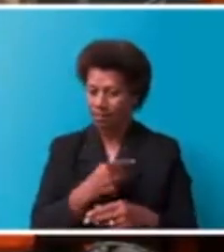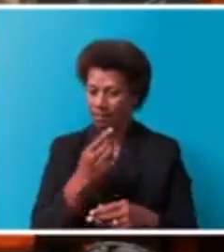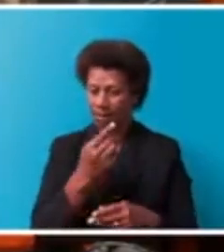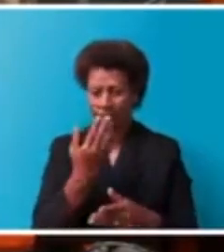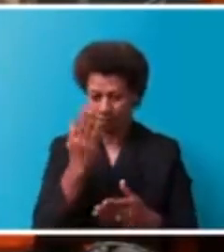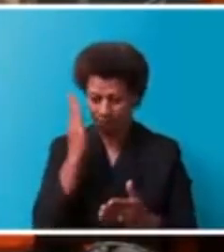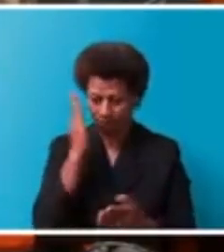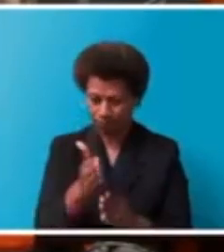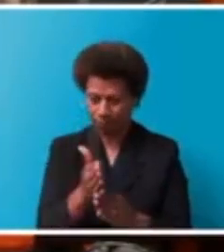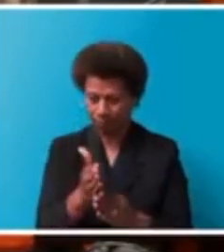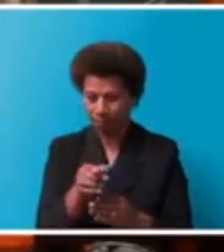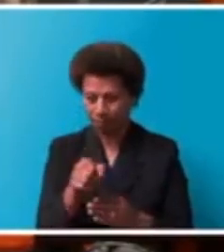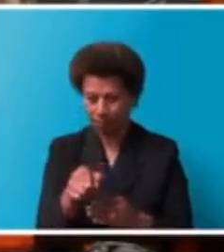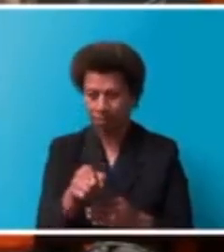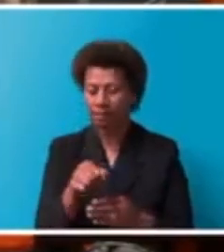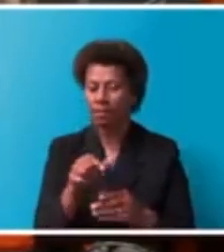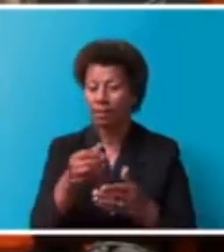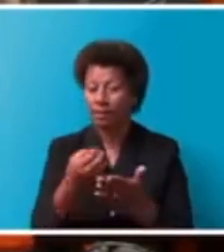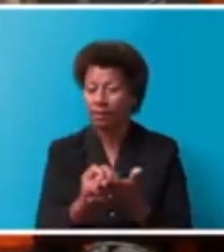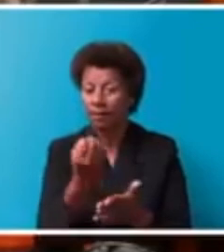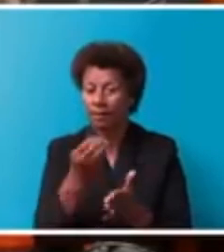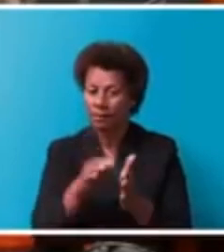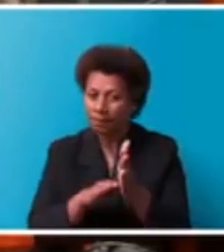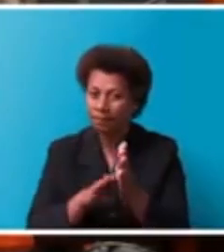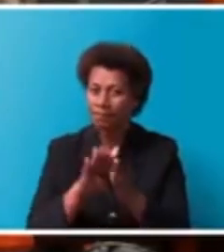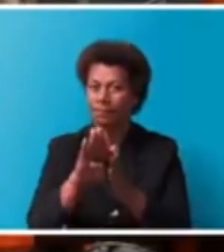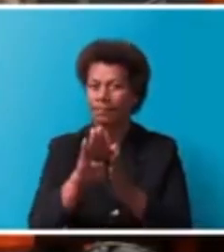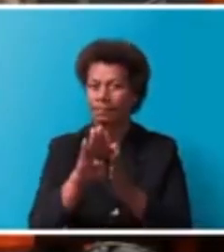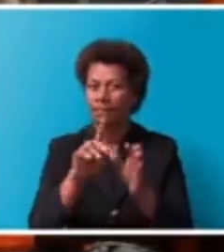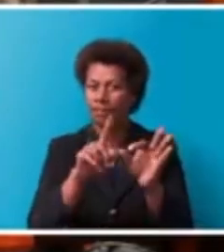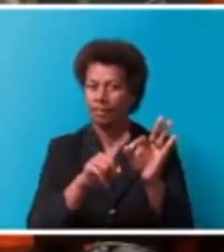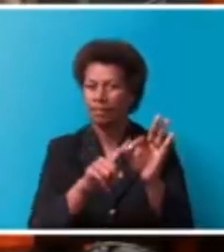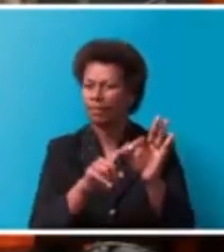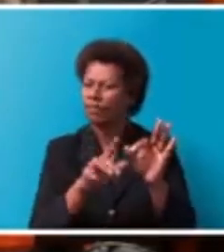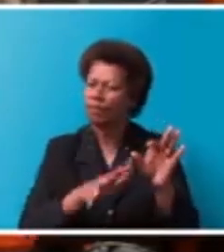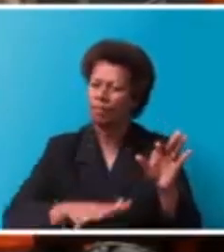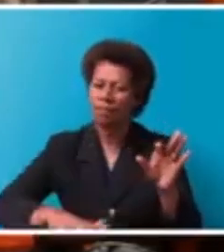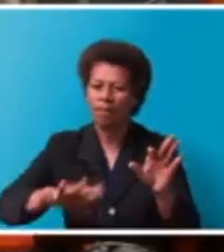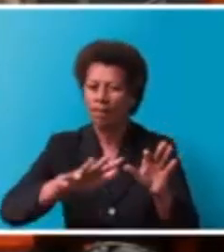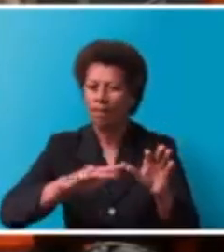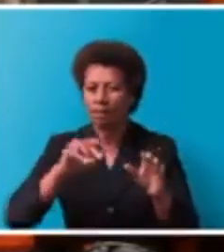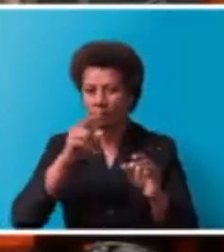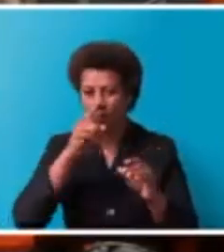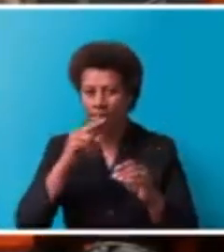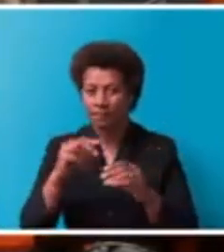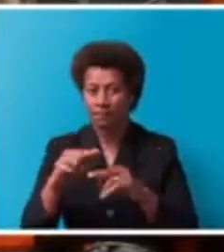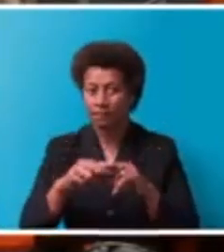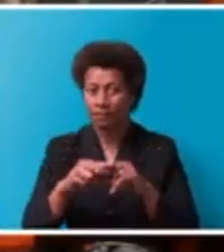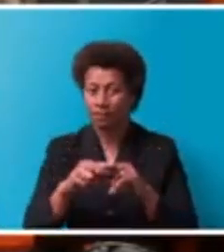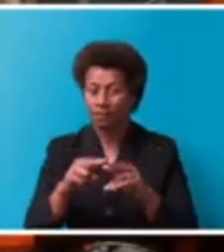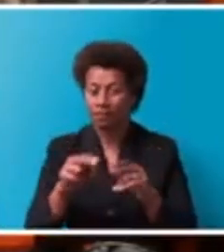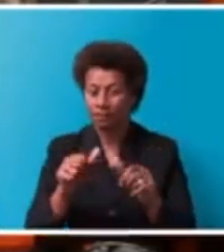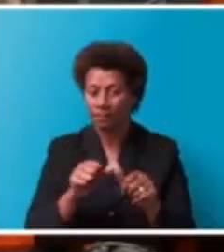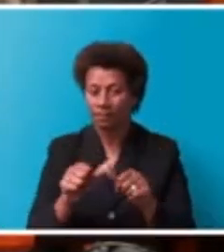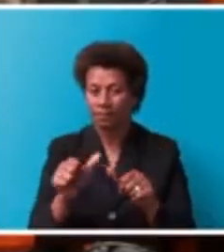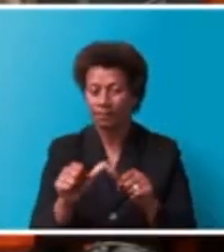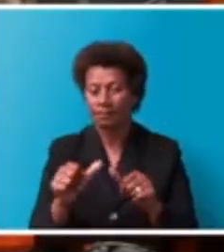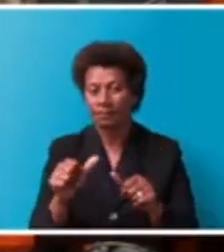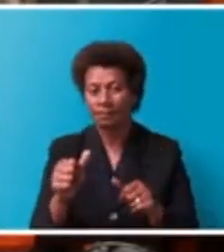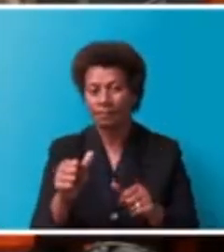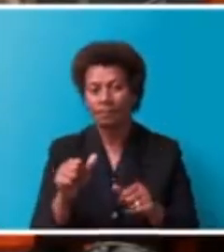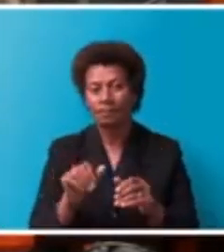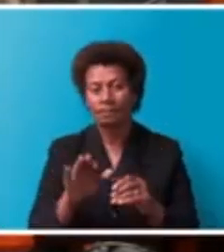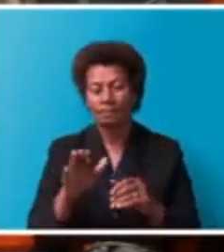we strive to stimulate economic growth and prosperity across the nation. In mining, Mr. Speaker, there have been